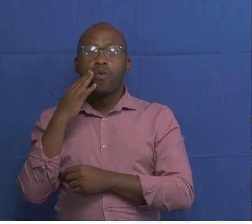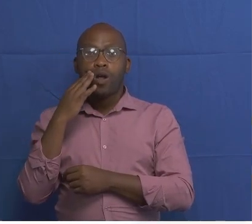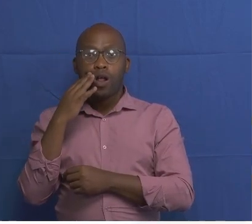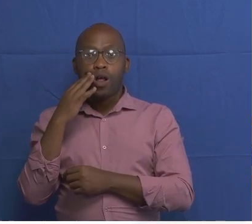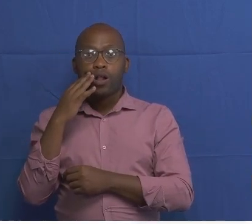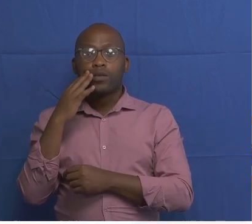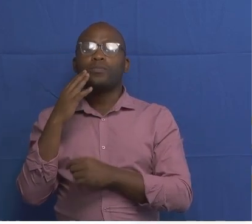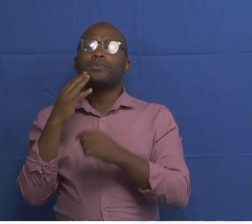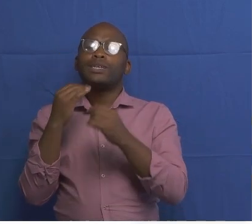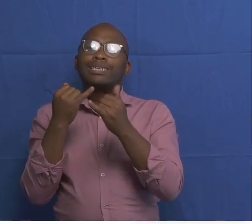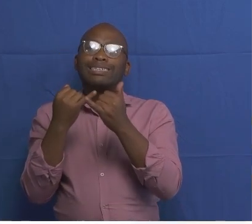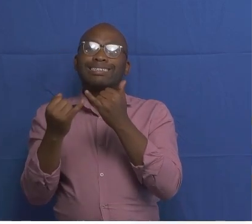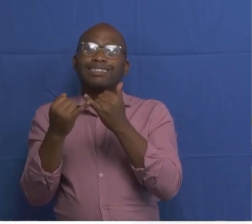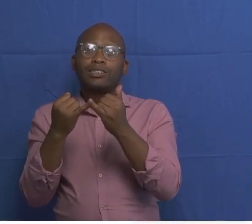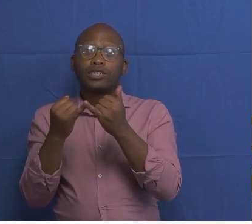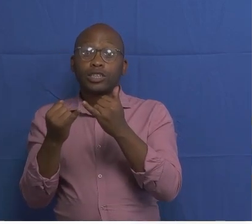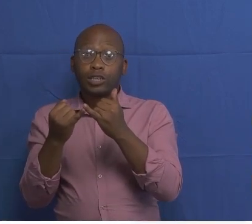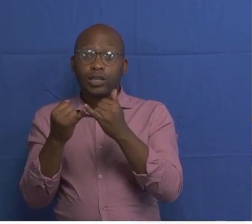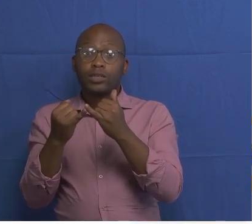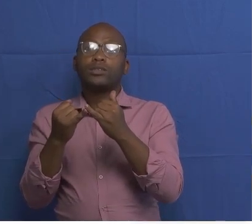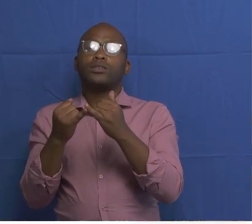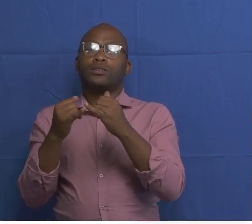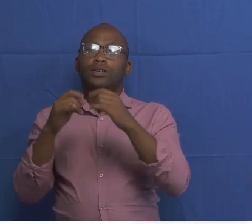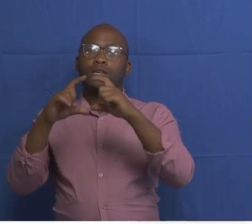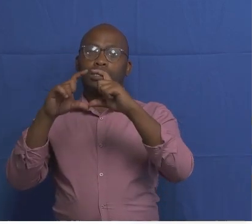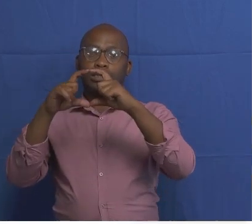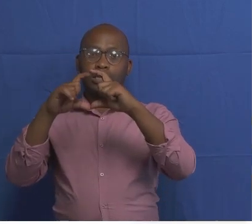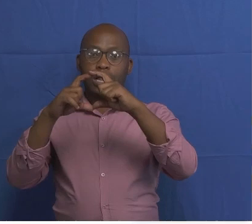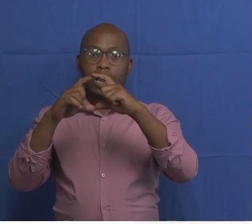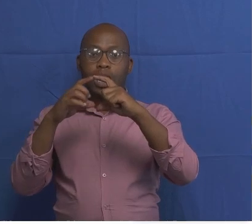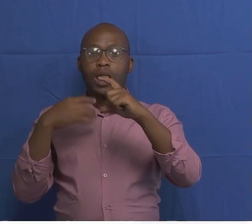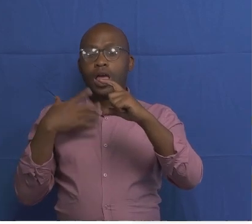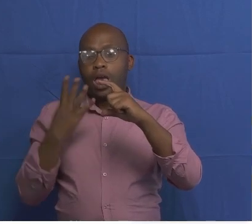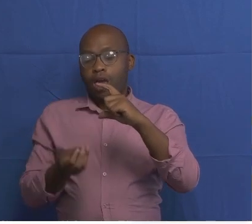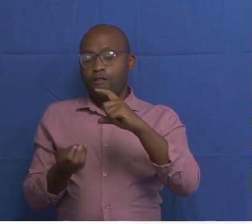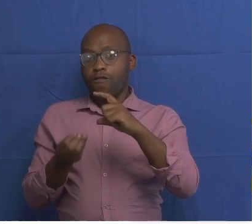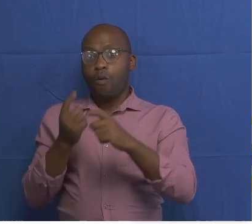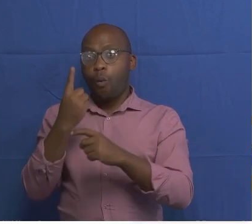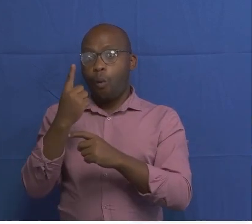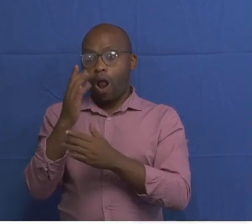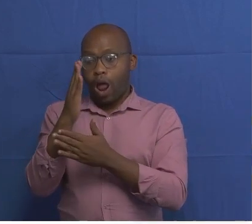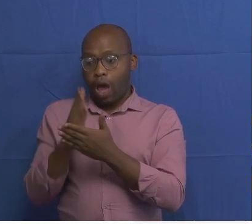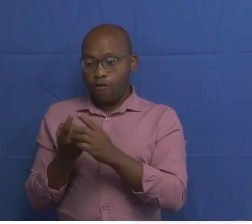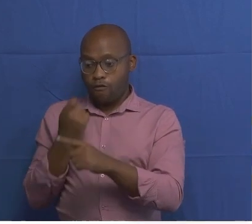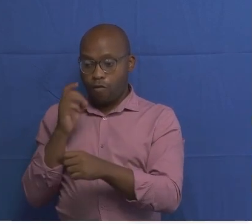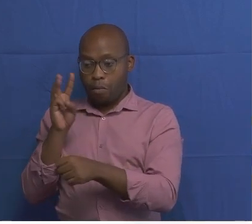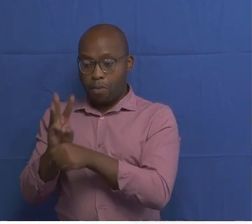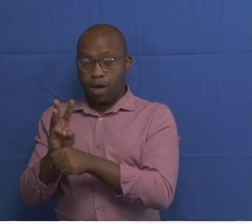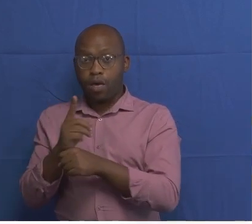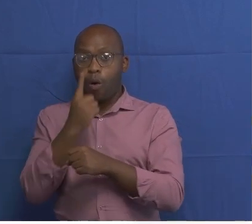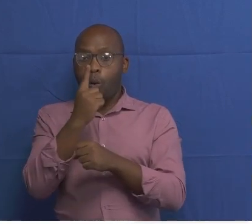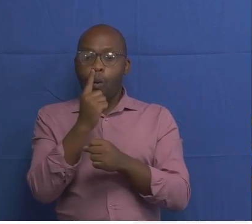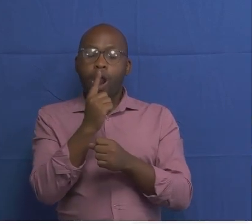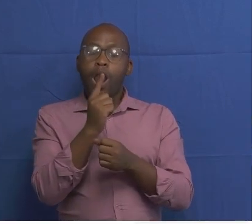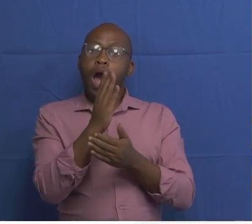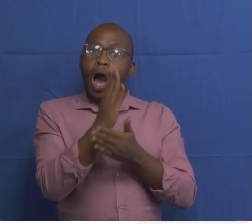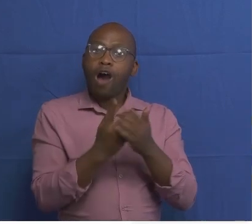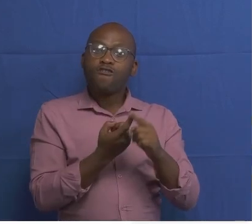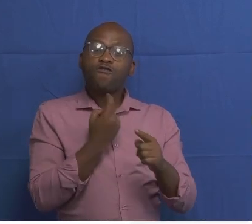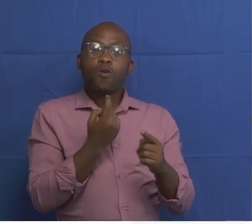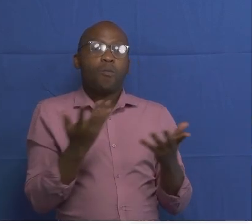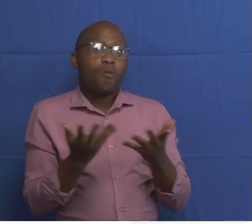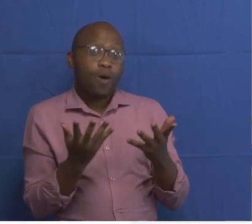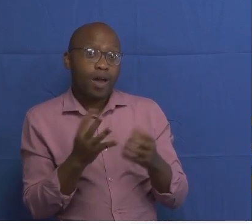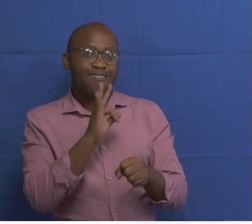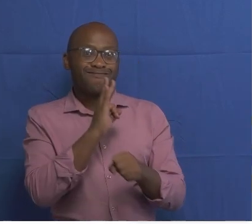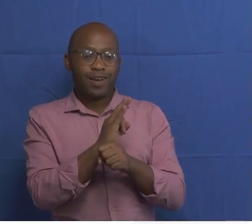sex cell, will receive half of the DNA from the mother and half of the DNA from the father. Now remember,